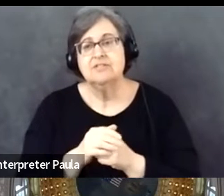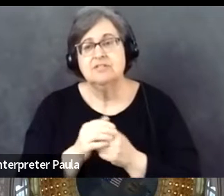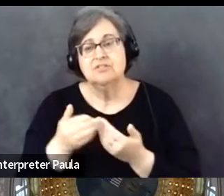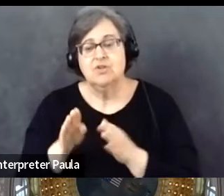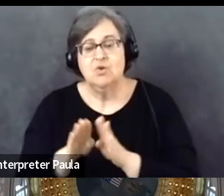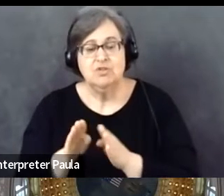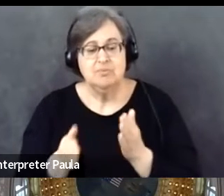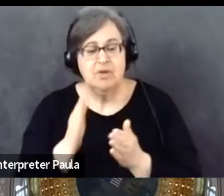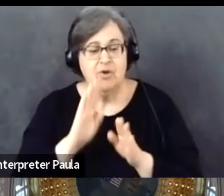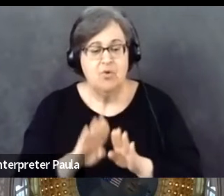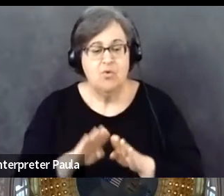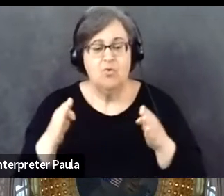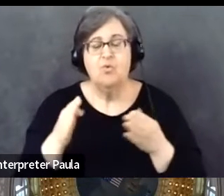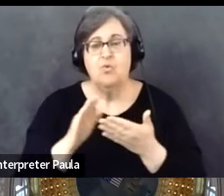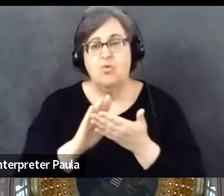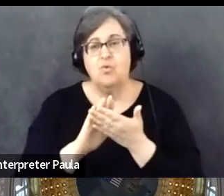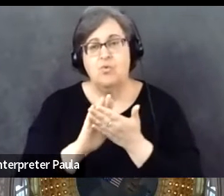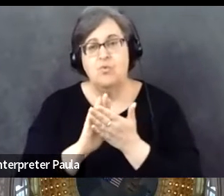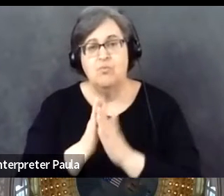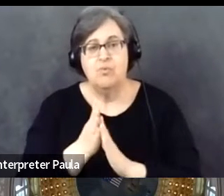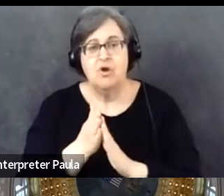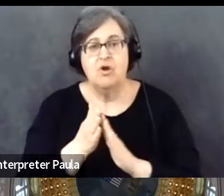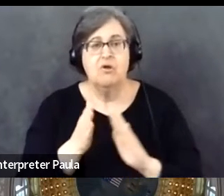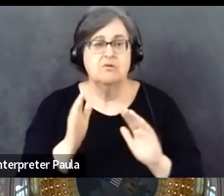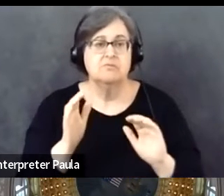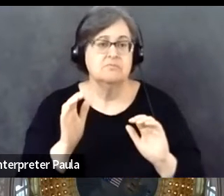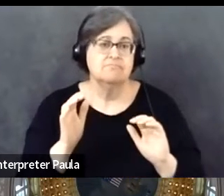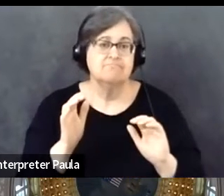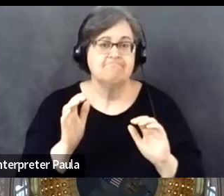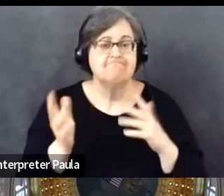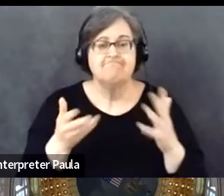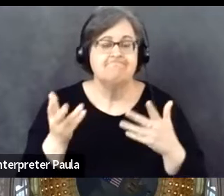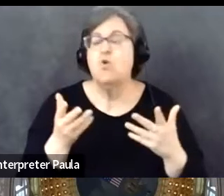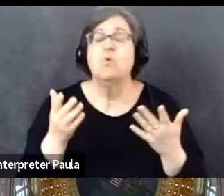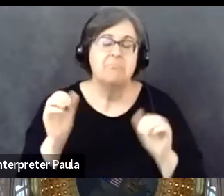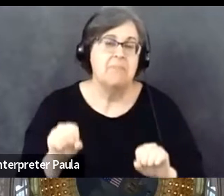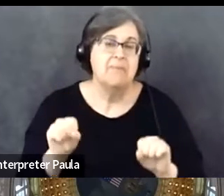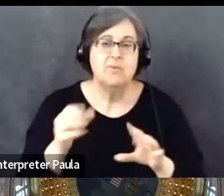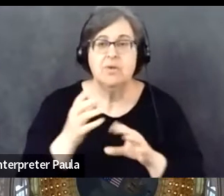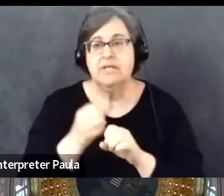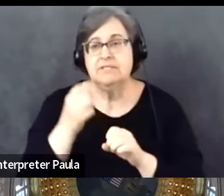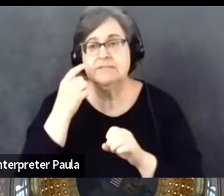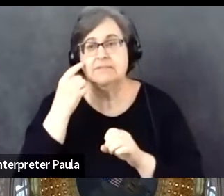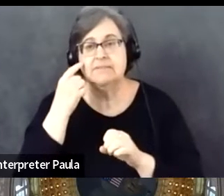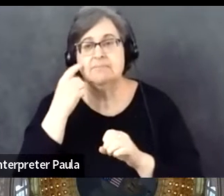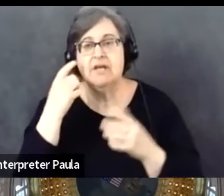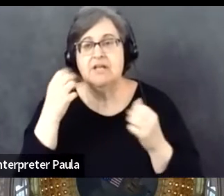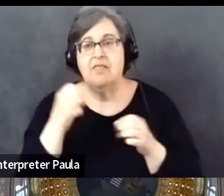might actually open up to be able to get some of those mental health professionals. But